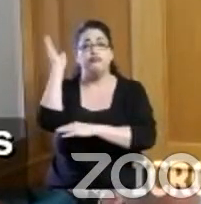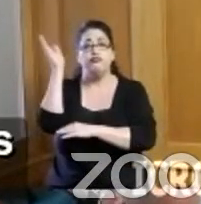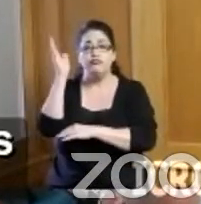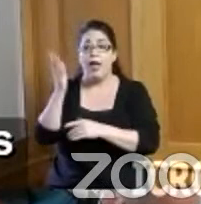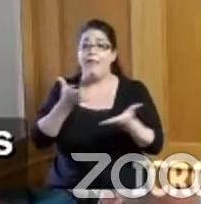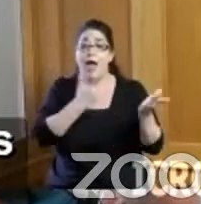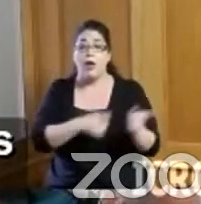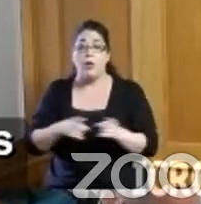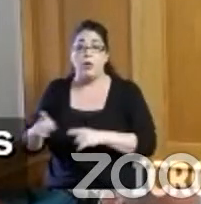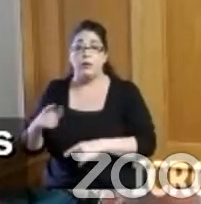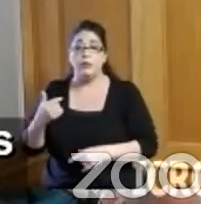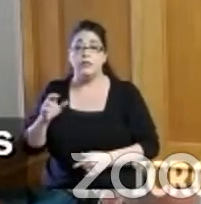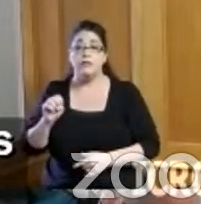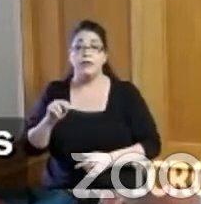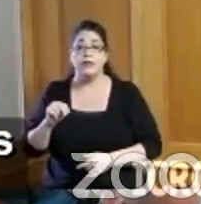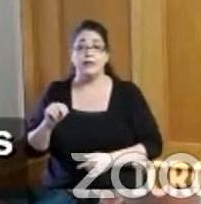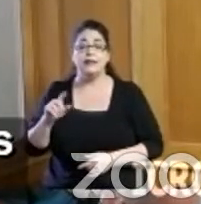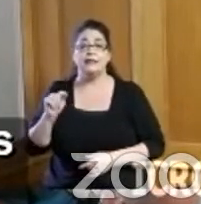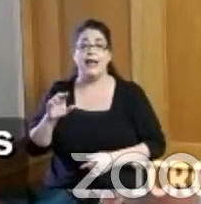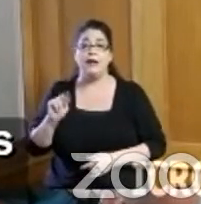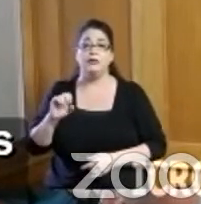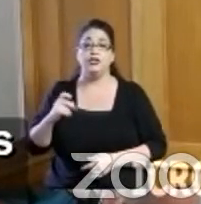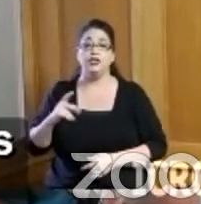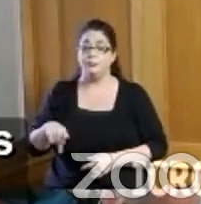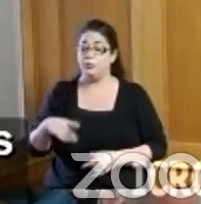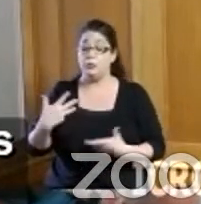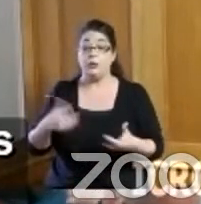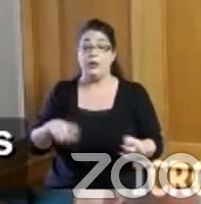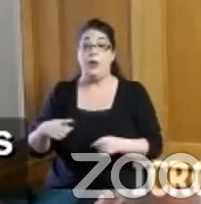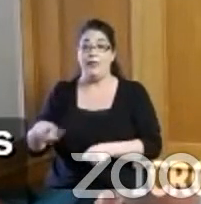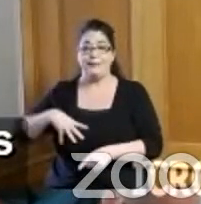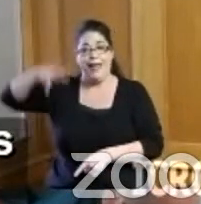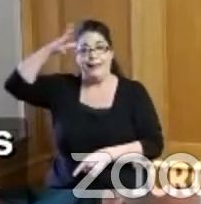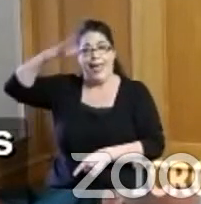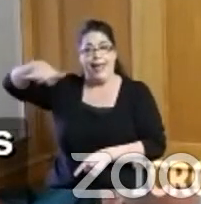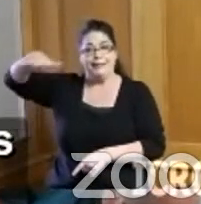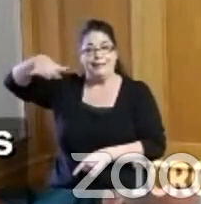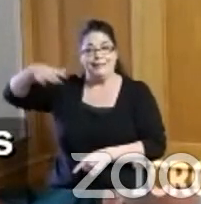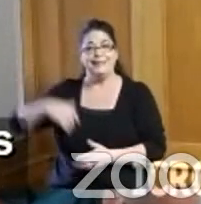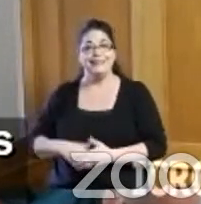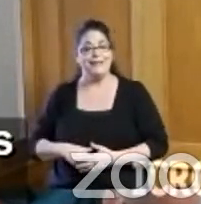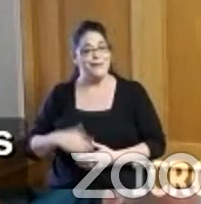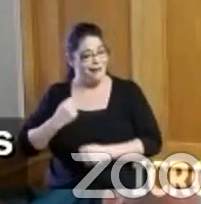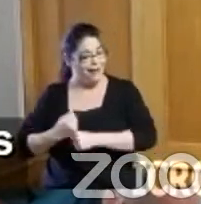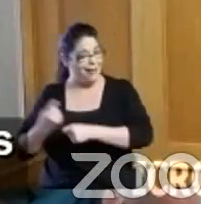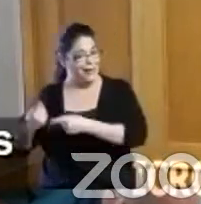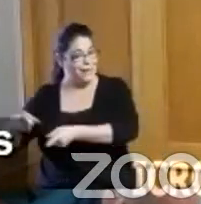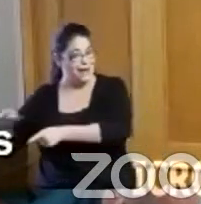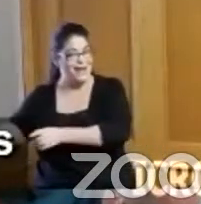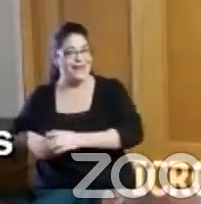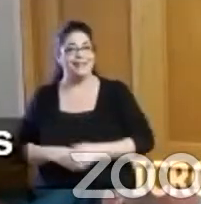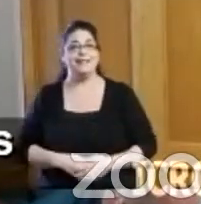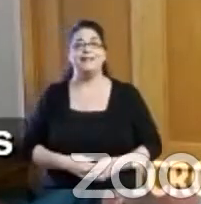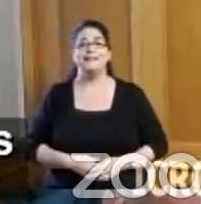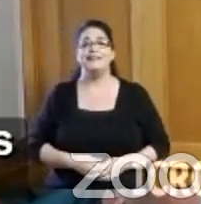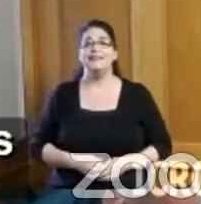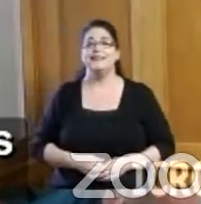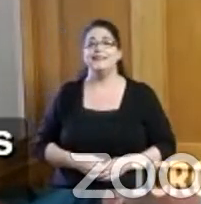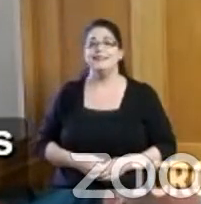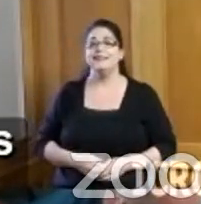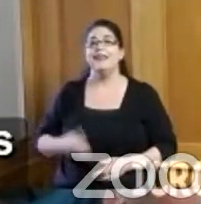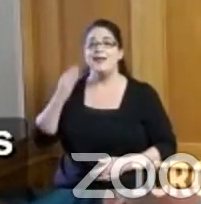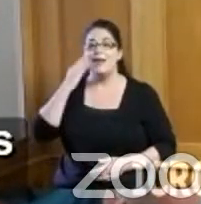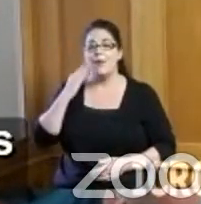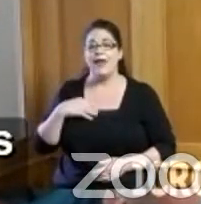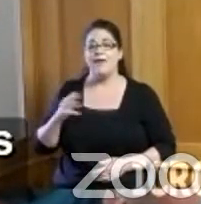going on in Green Township. It's my dad's neck of the woods. You guys got it going on. This is not the, I know we have a Menard